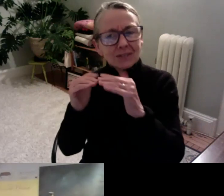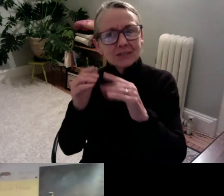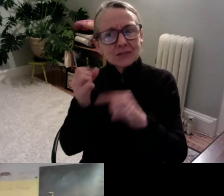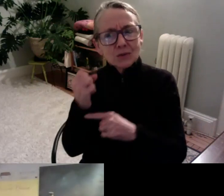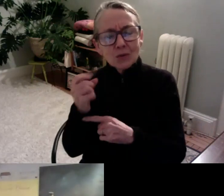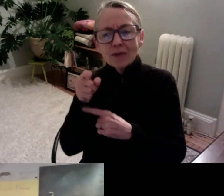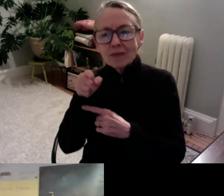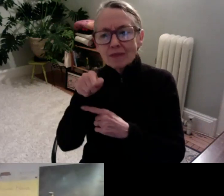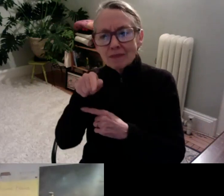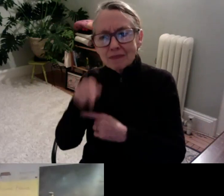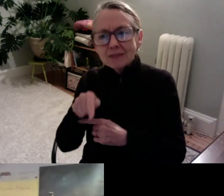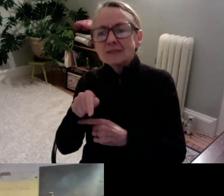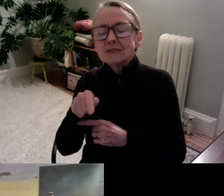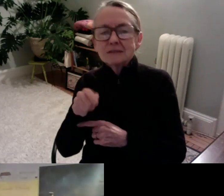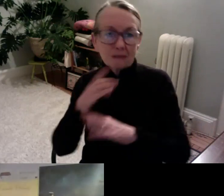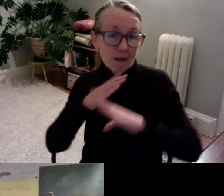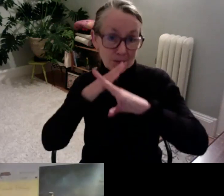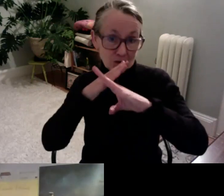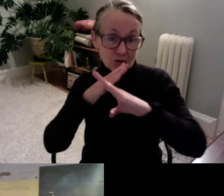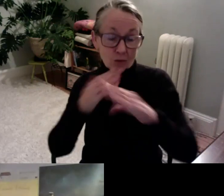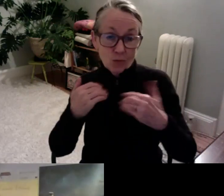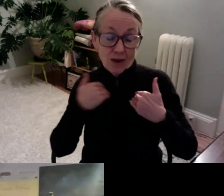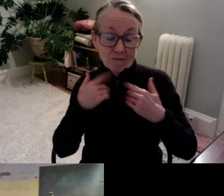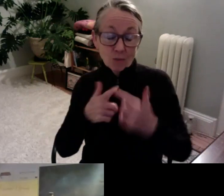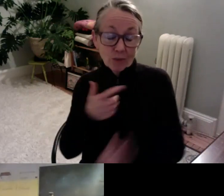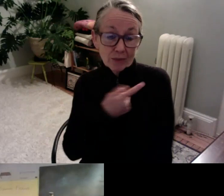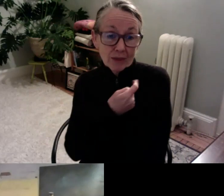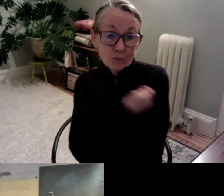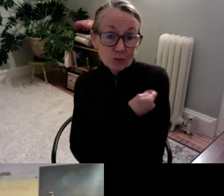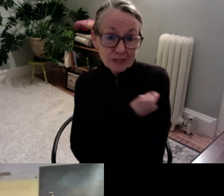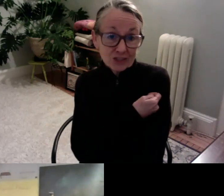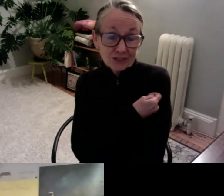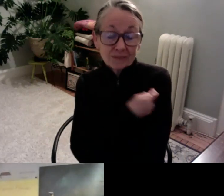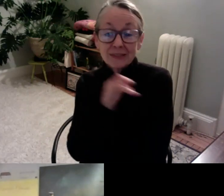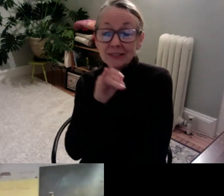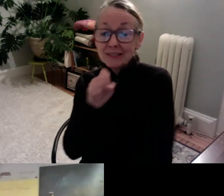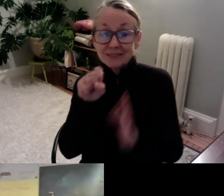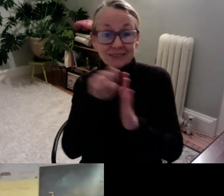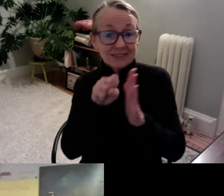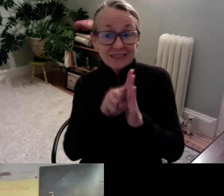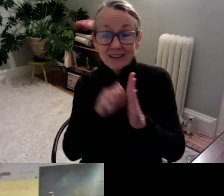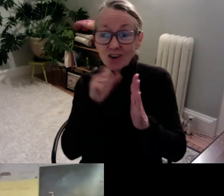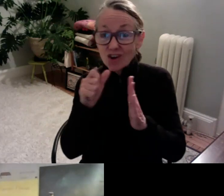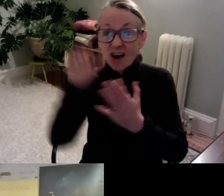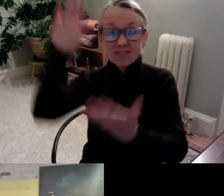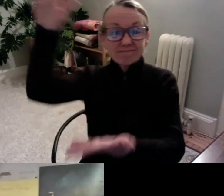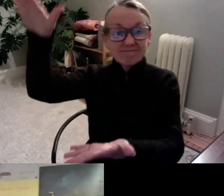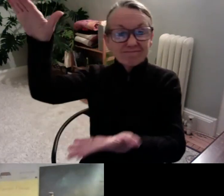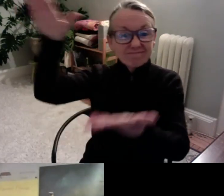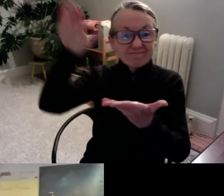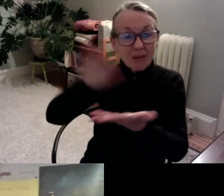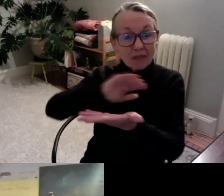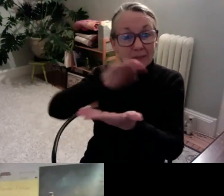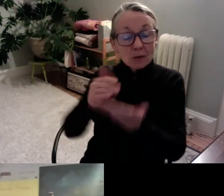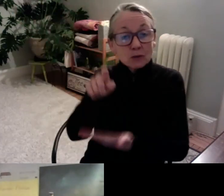One of the barriers that we have in with immunizations is that the state is not getting the amounts that they were, quote, supposed to